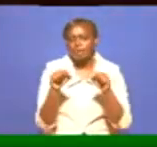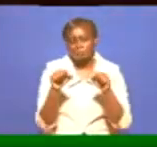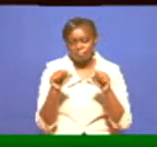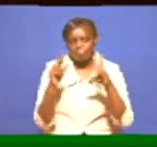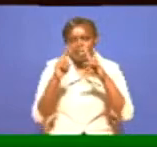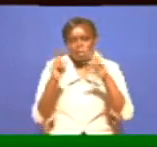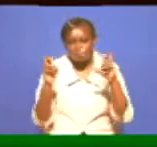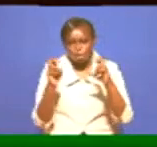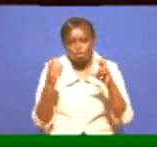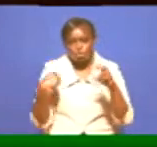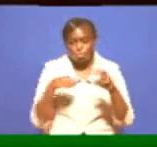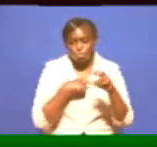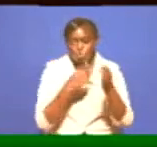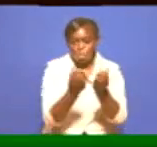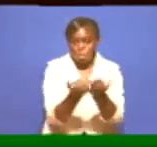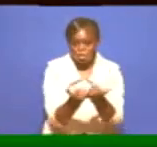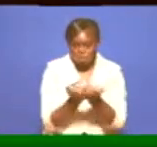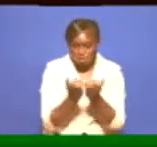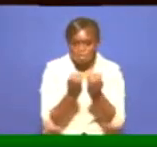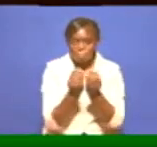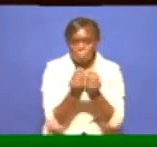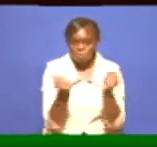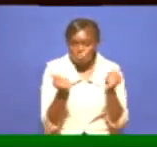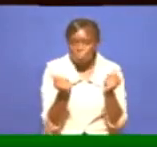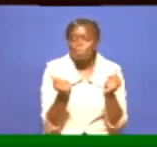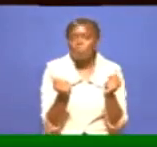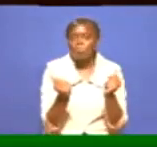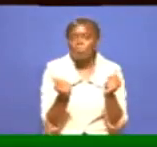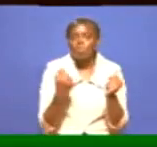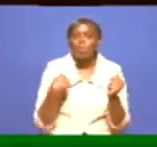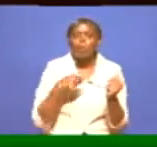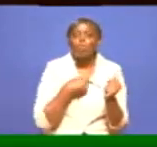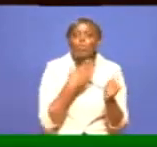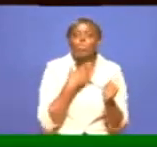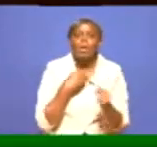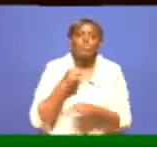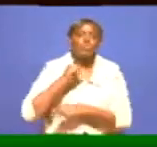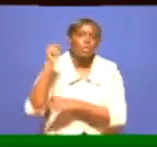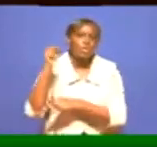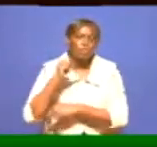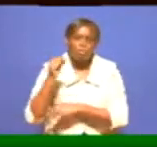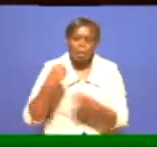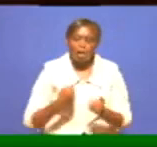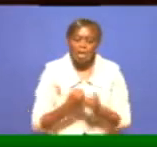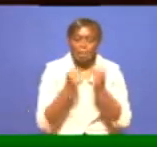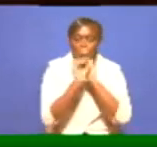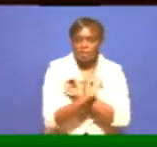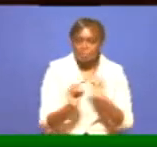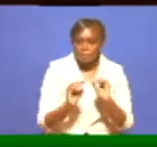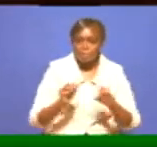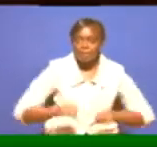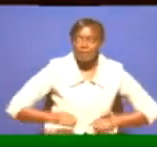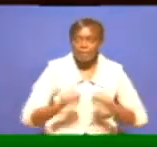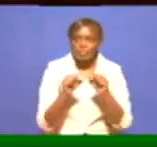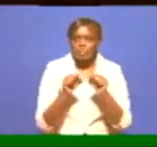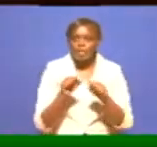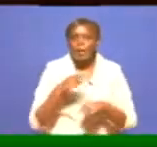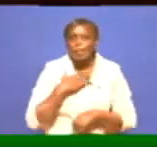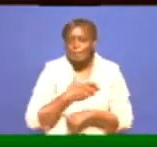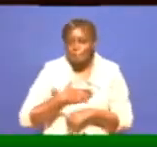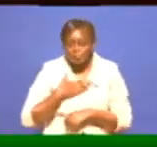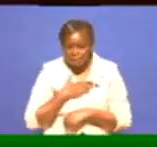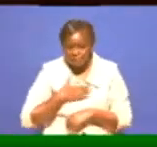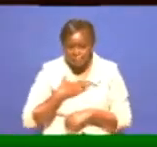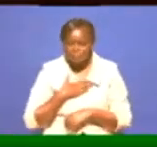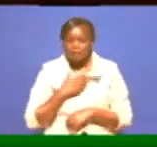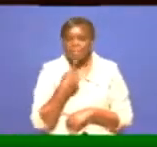resolve. Now, if we start politicizing or heckling each other, it does not help. So the chair, please, can you